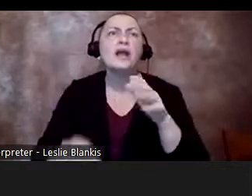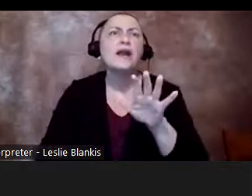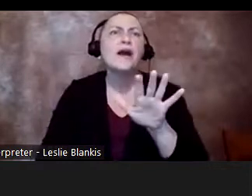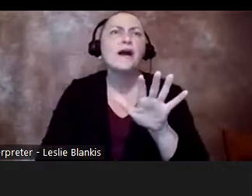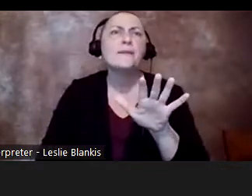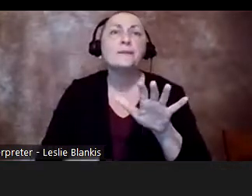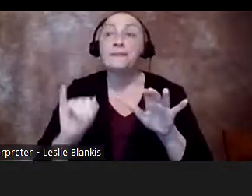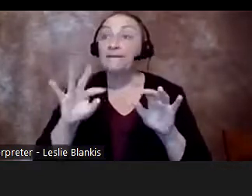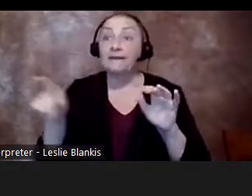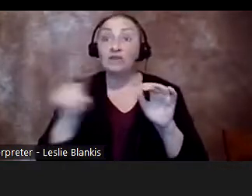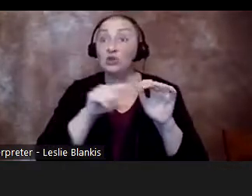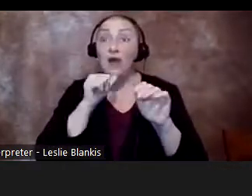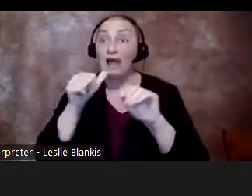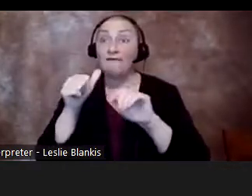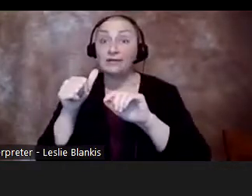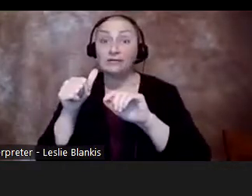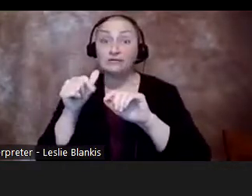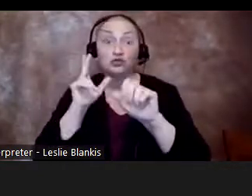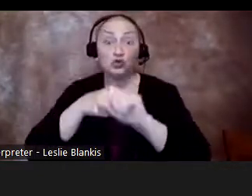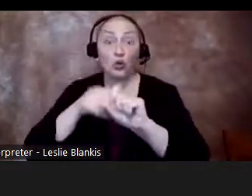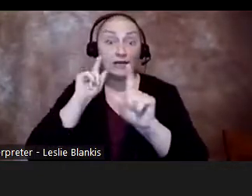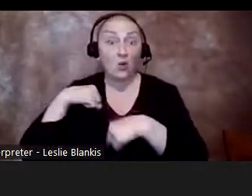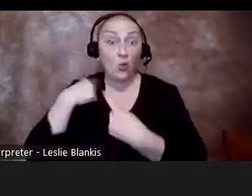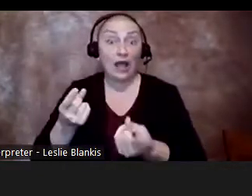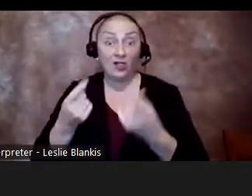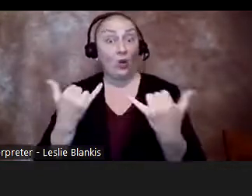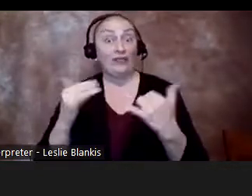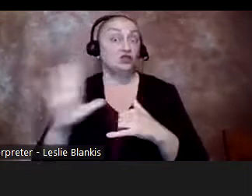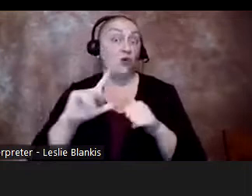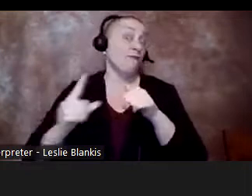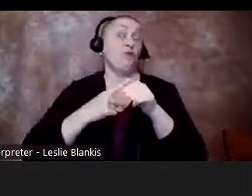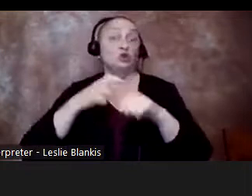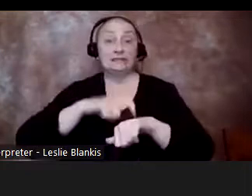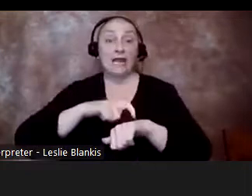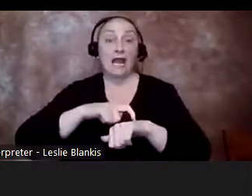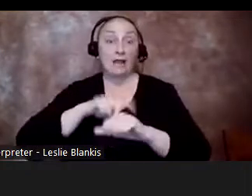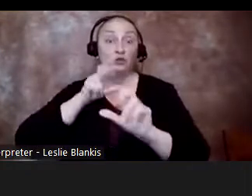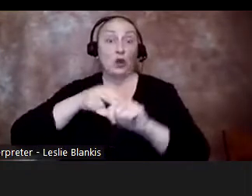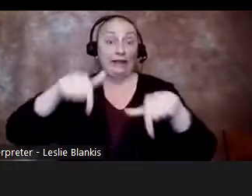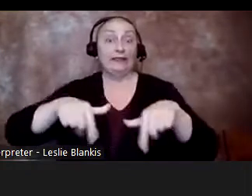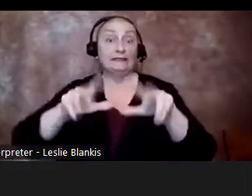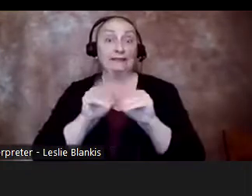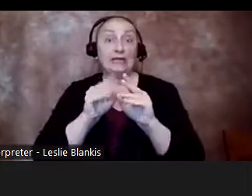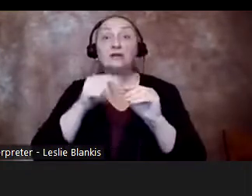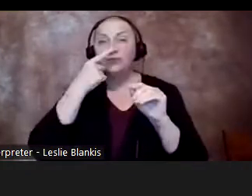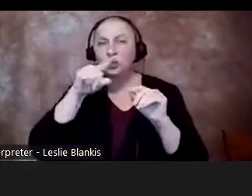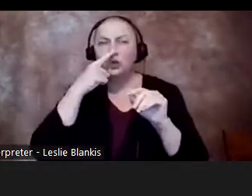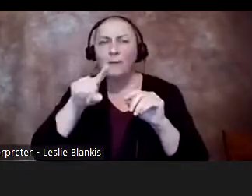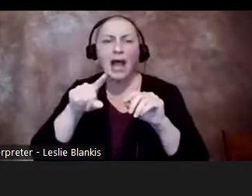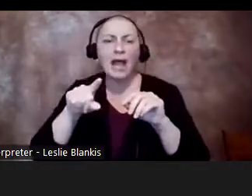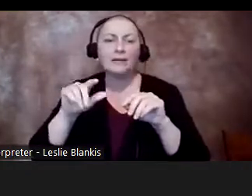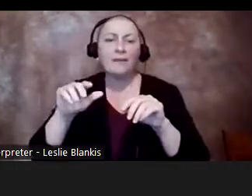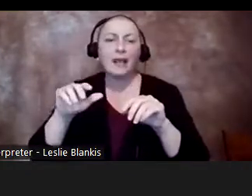If you haven't been here in a while, or this is your first time, would you mind putting